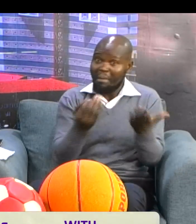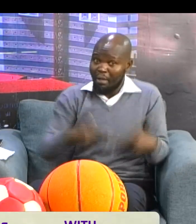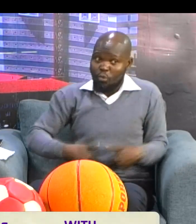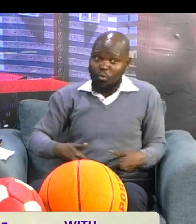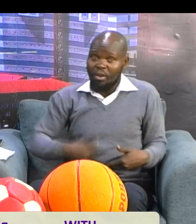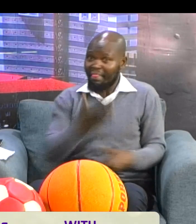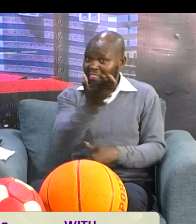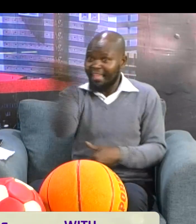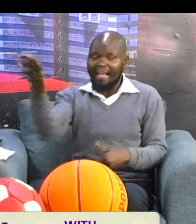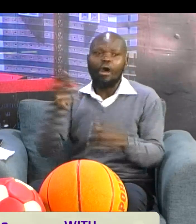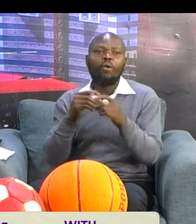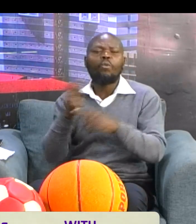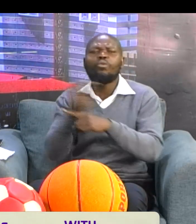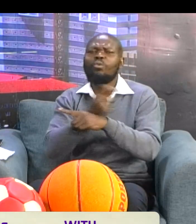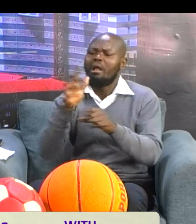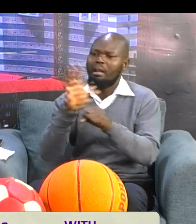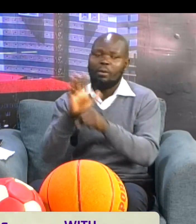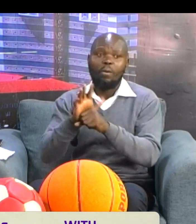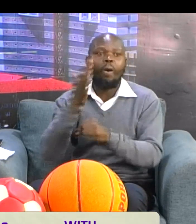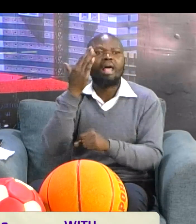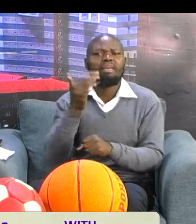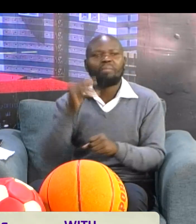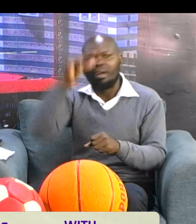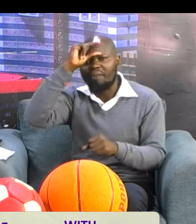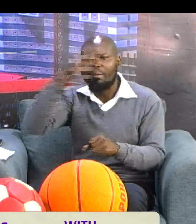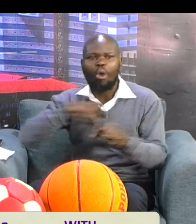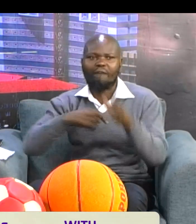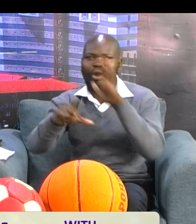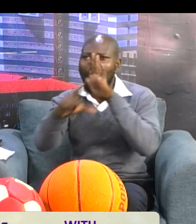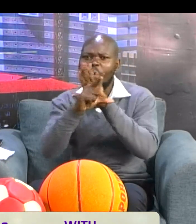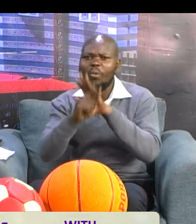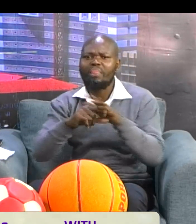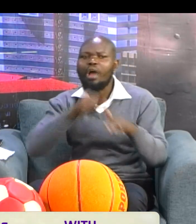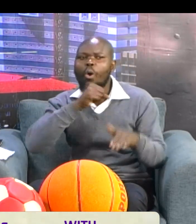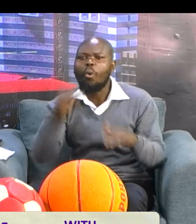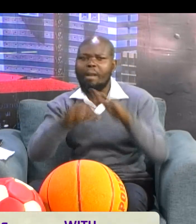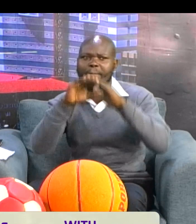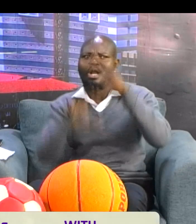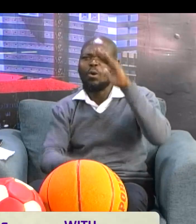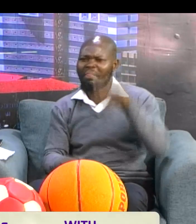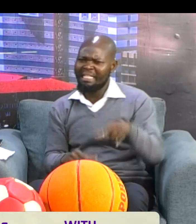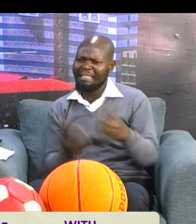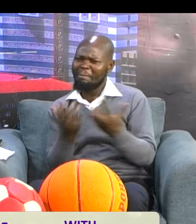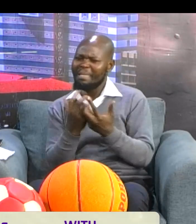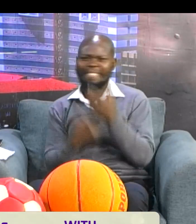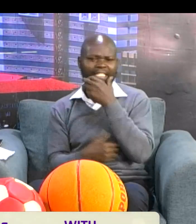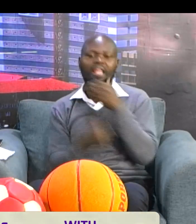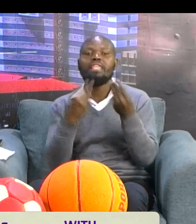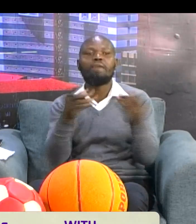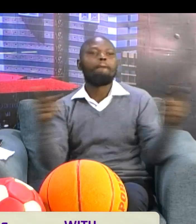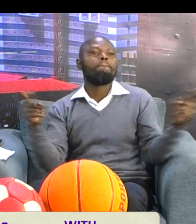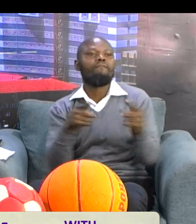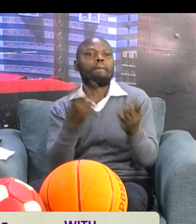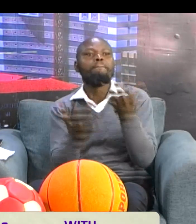21, they're always training. Right. We have very many youths who are always running around training, because you see, the government is always,